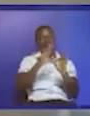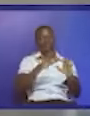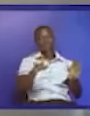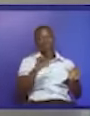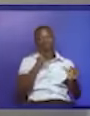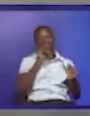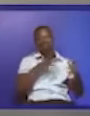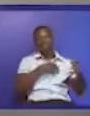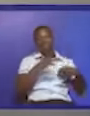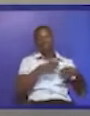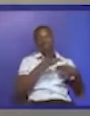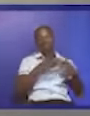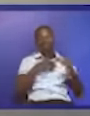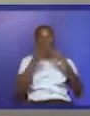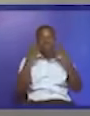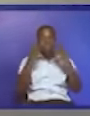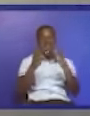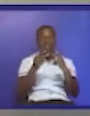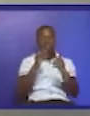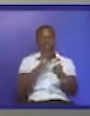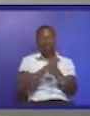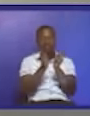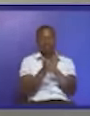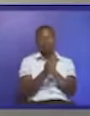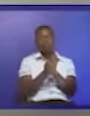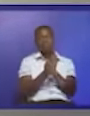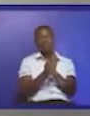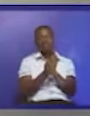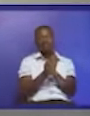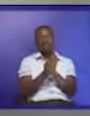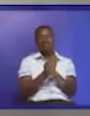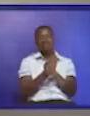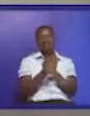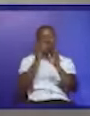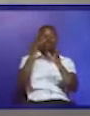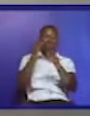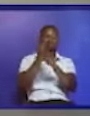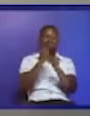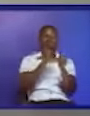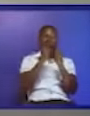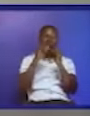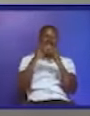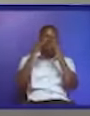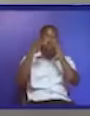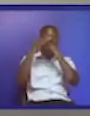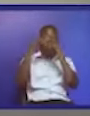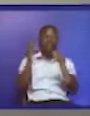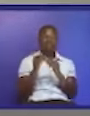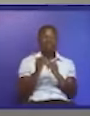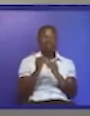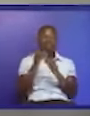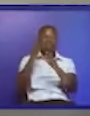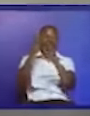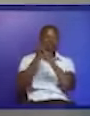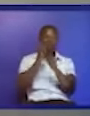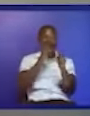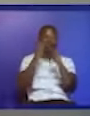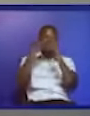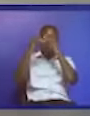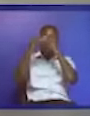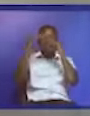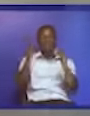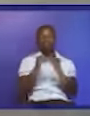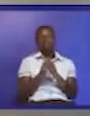complain about what you are seeing. Change it. Access power in the heavens. Access power in the